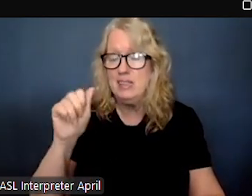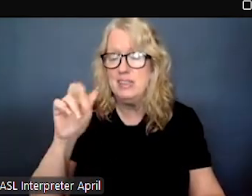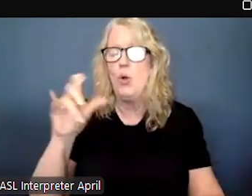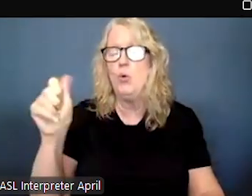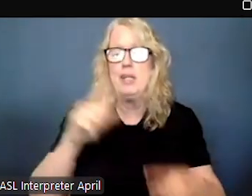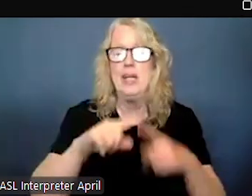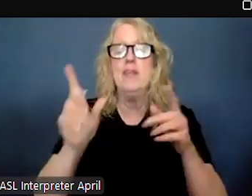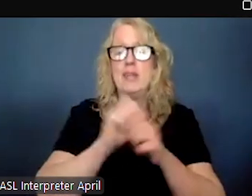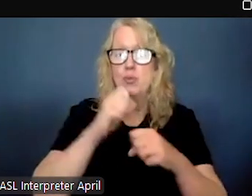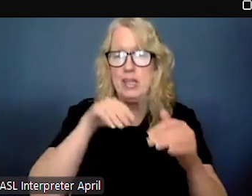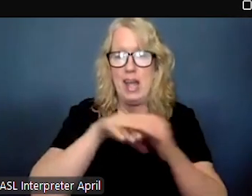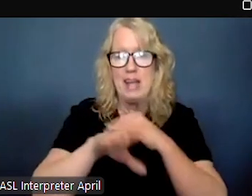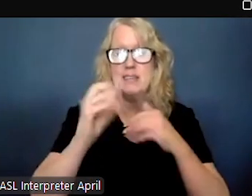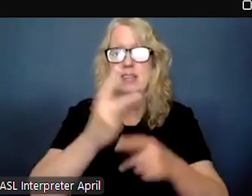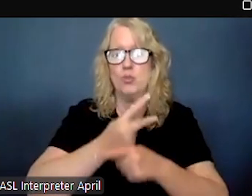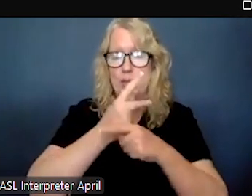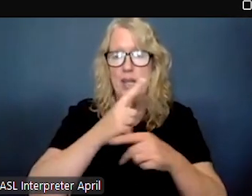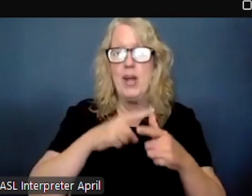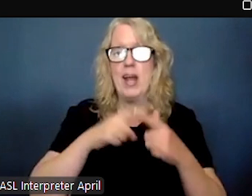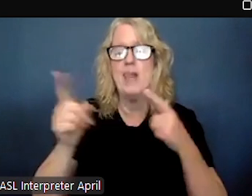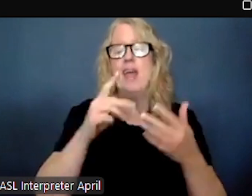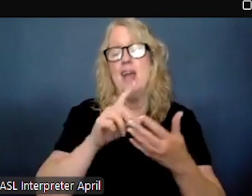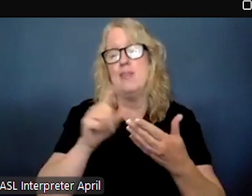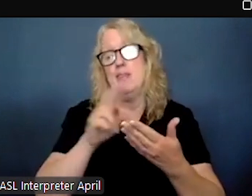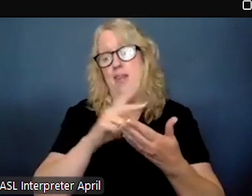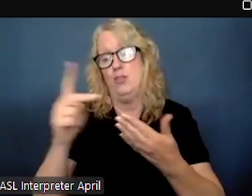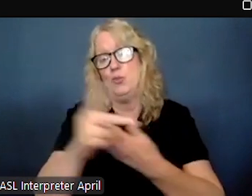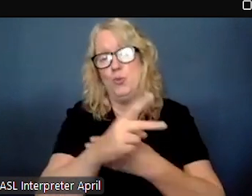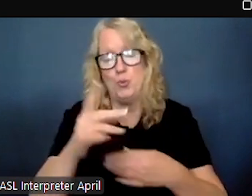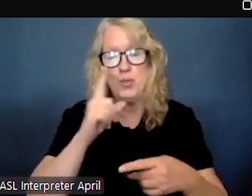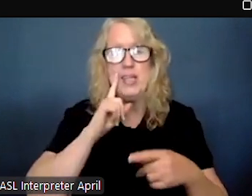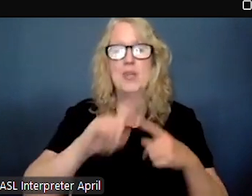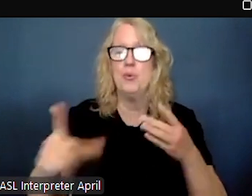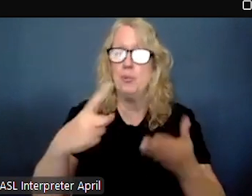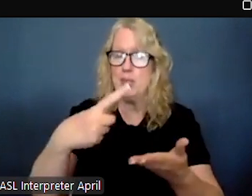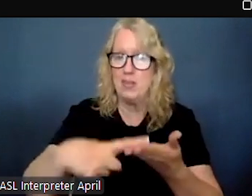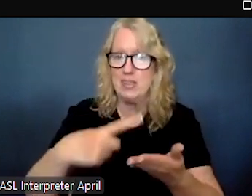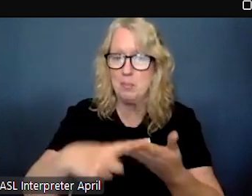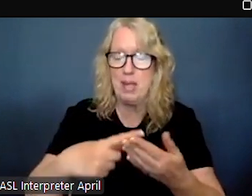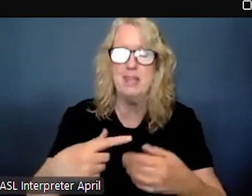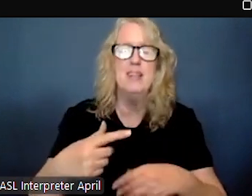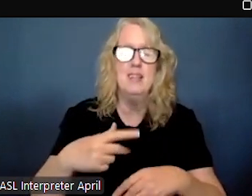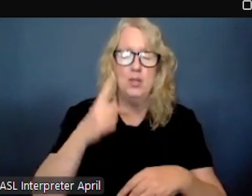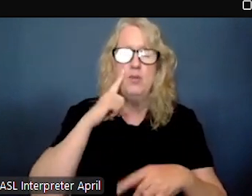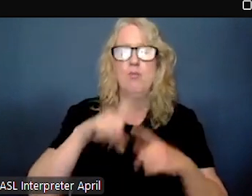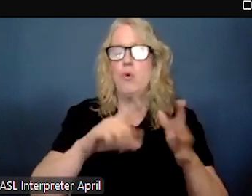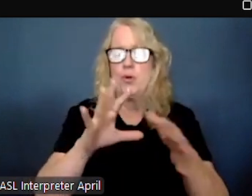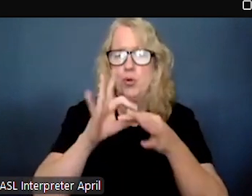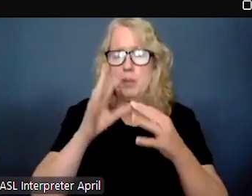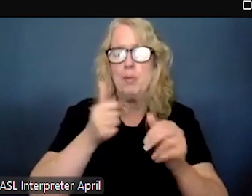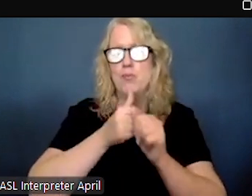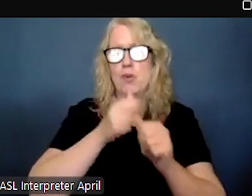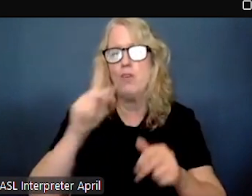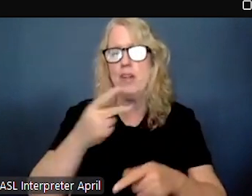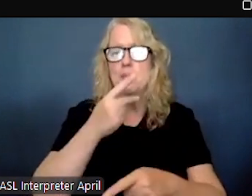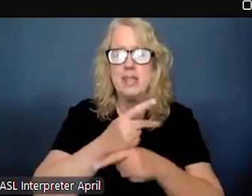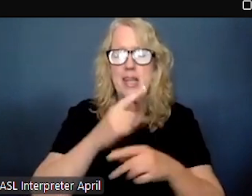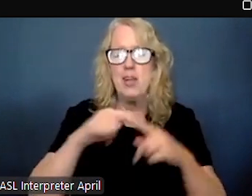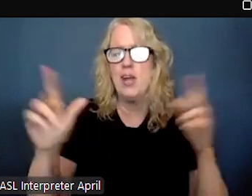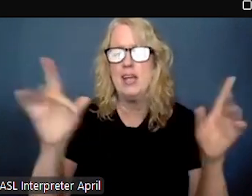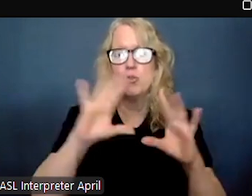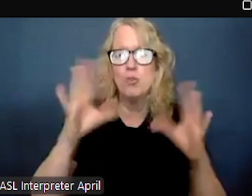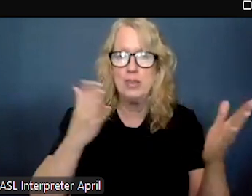Increase Access and Care. And then the week after that is the debate on coordinating follow-up care and crisis